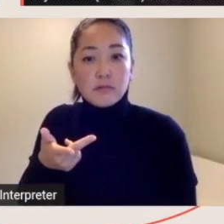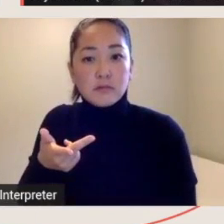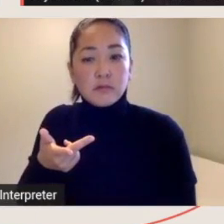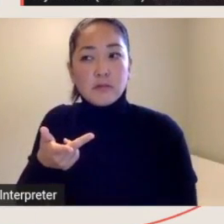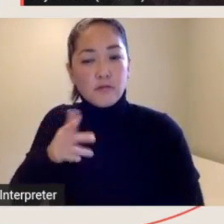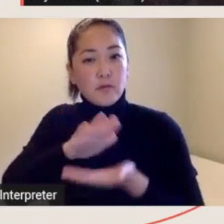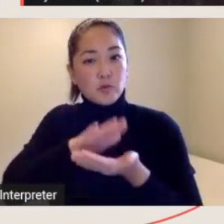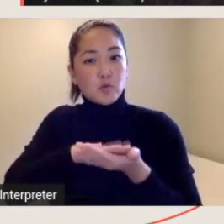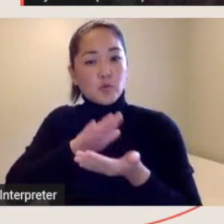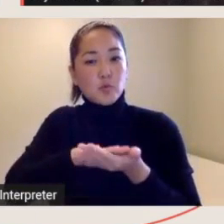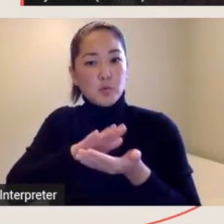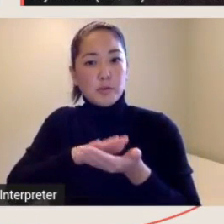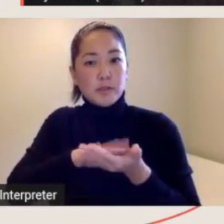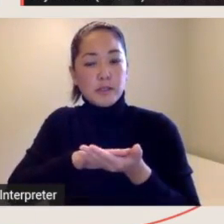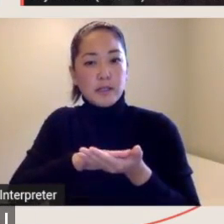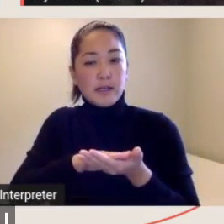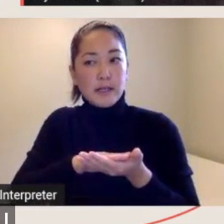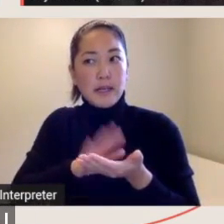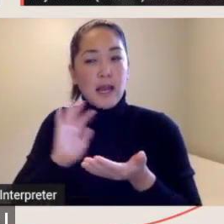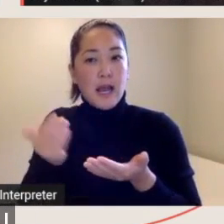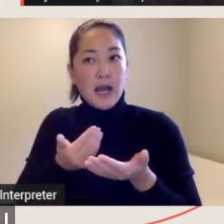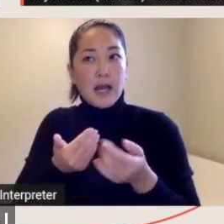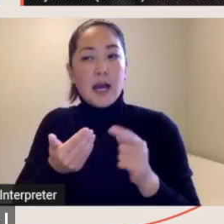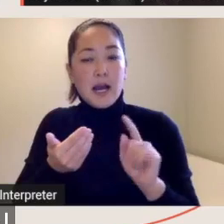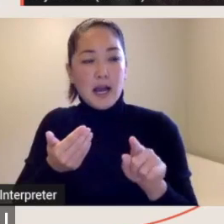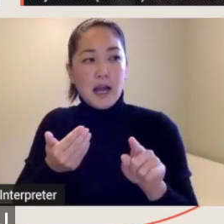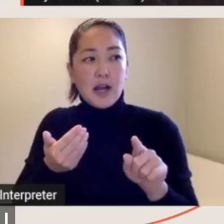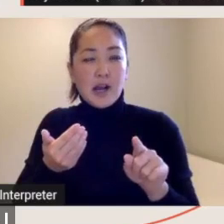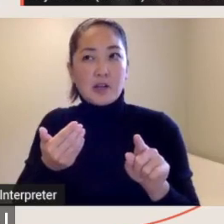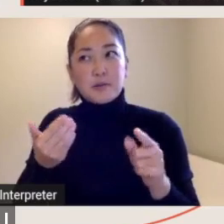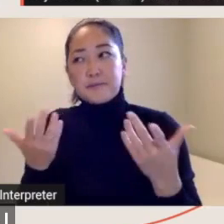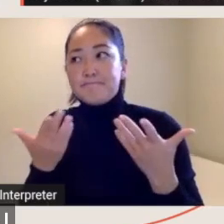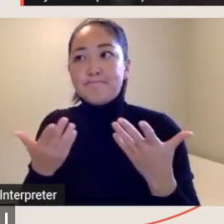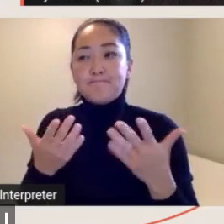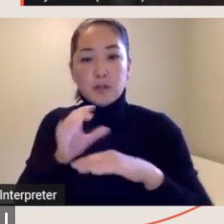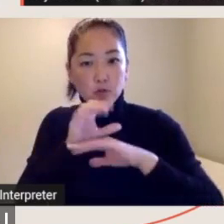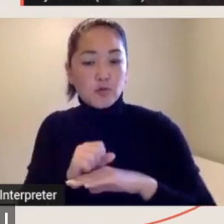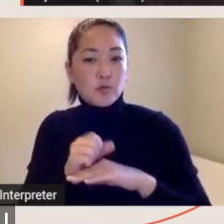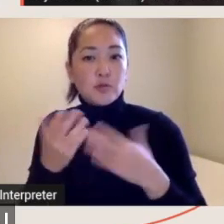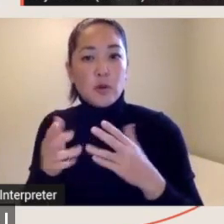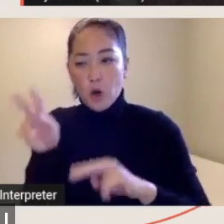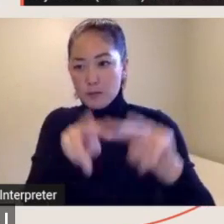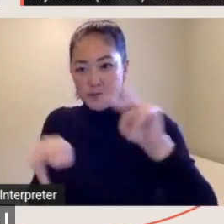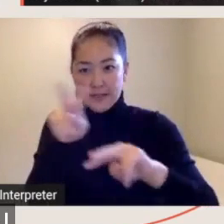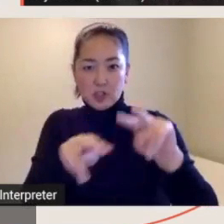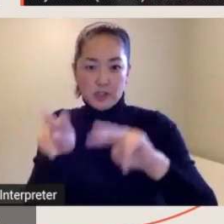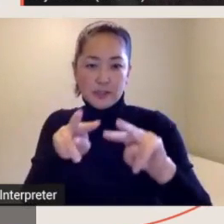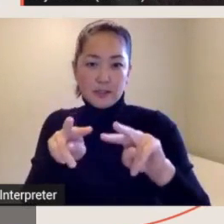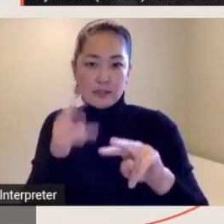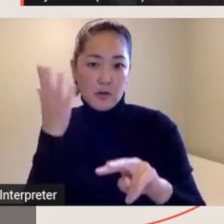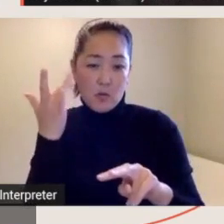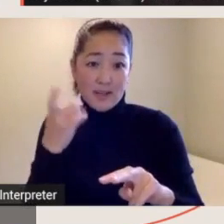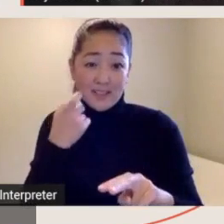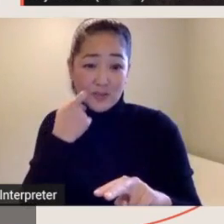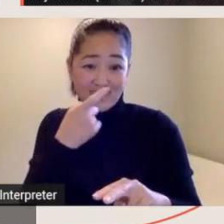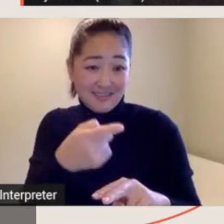days, kind of our inclination is towards observational cinema for the reasons that you